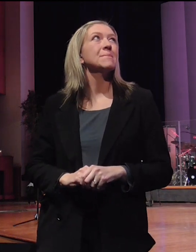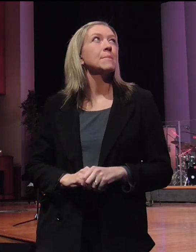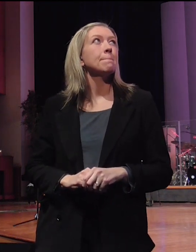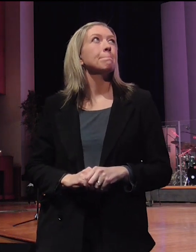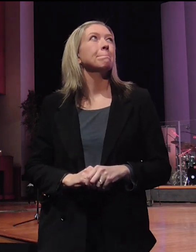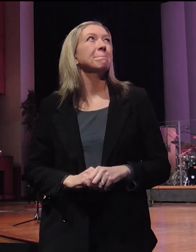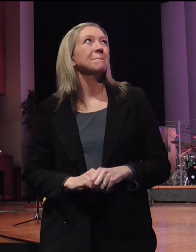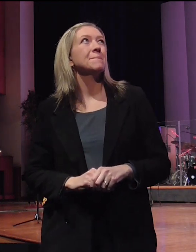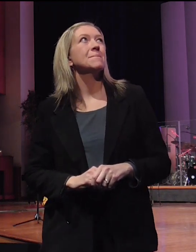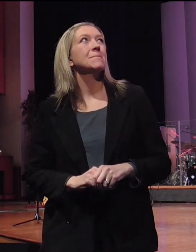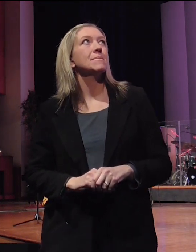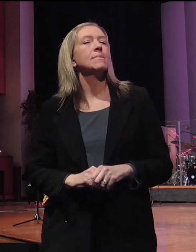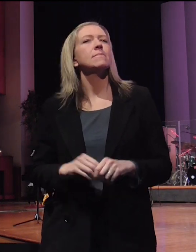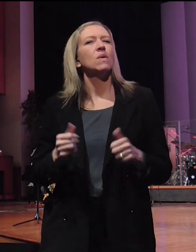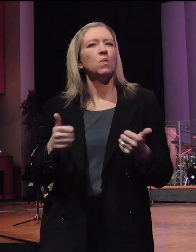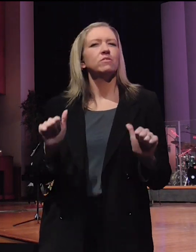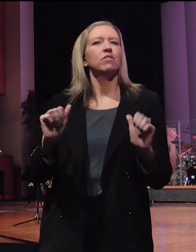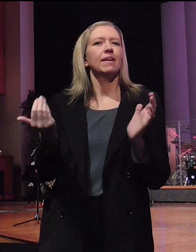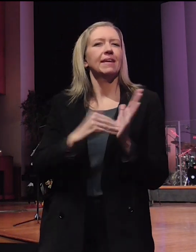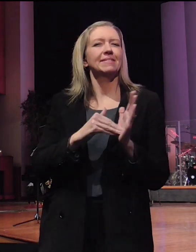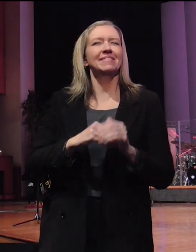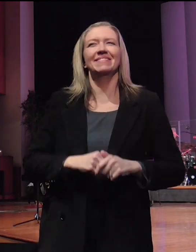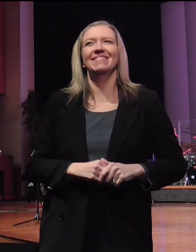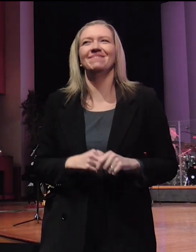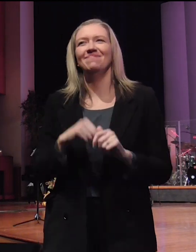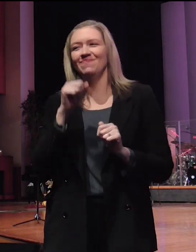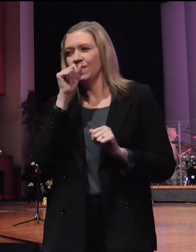Queens, we're going to try that again.